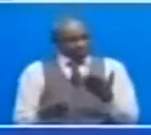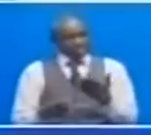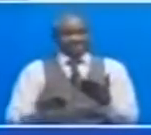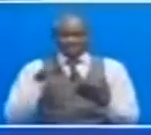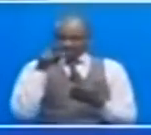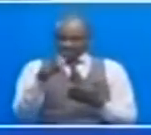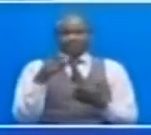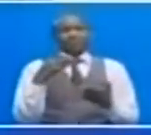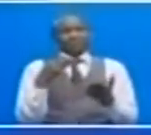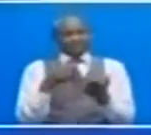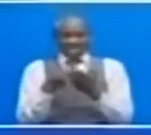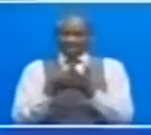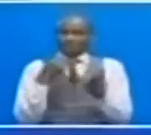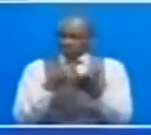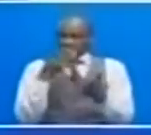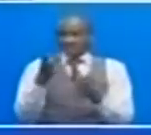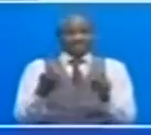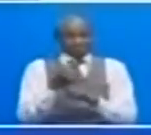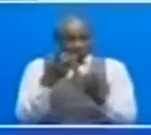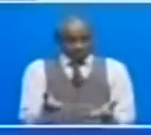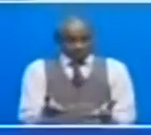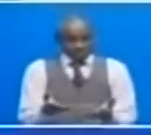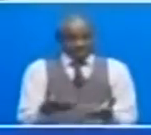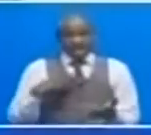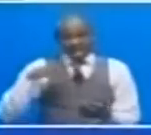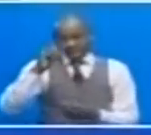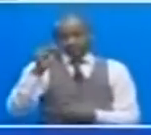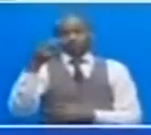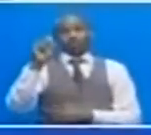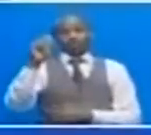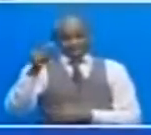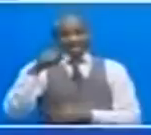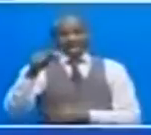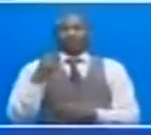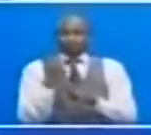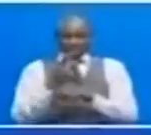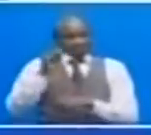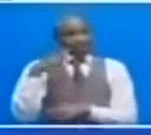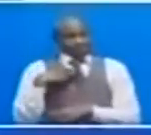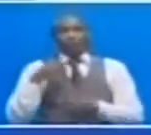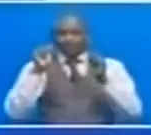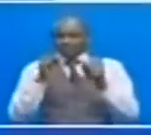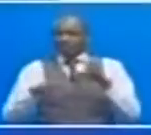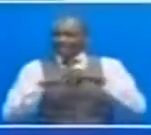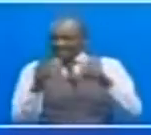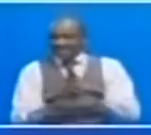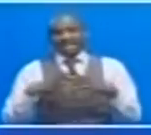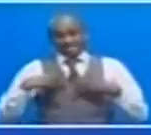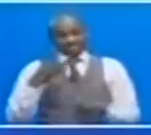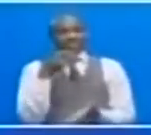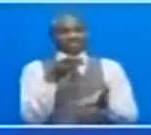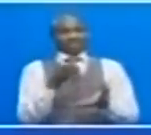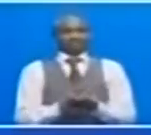mass market financial inclusion had been achieved through M'Shwari, which now has about 12 million customers, it could be also used to create health inclusion.